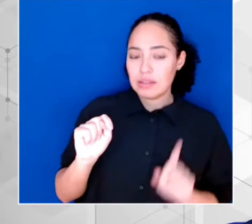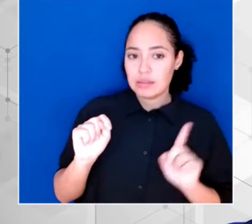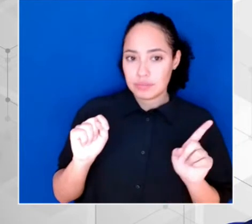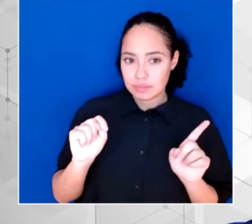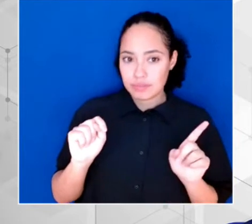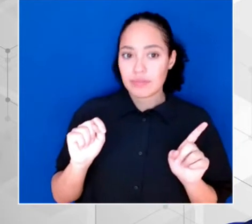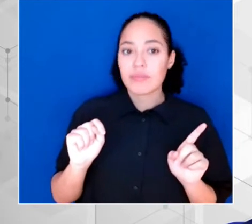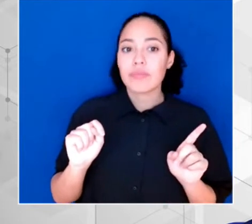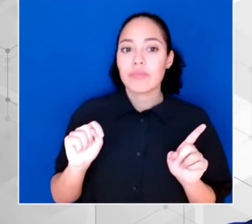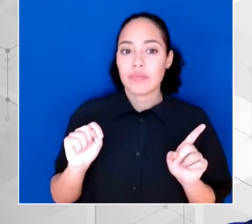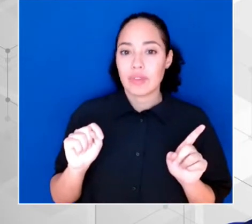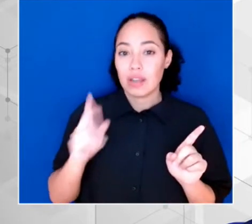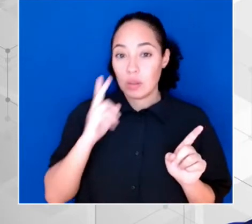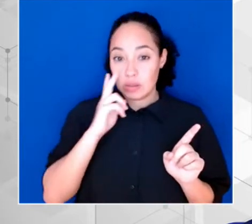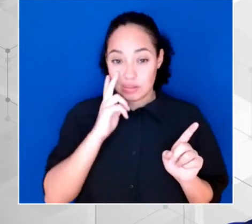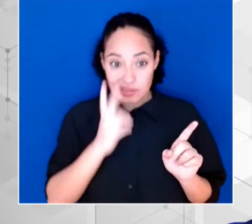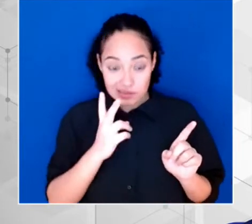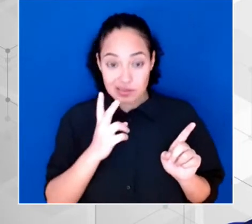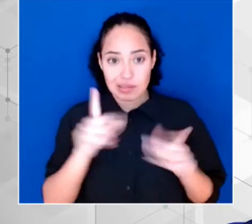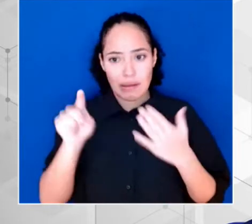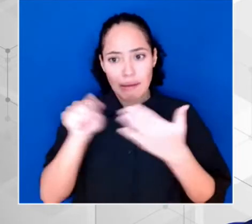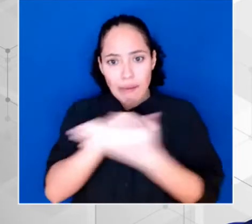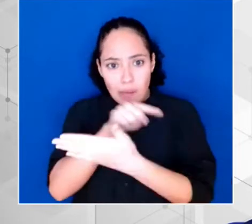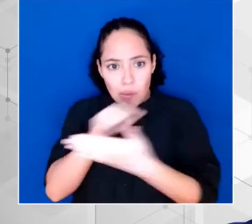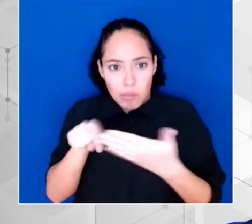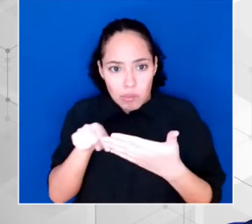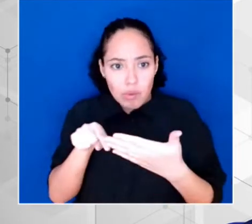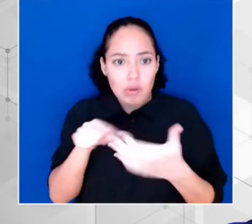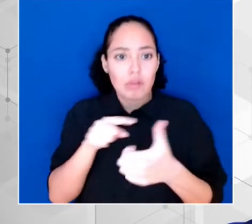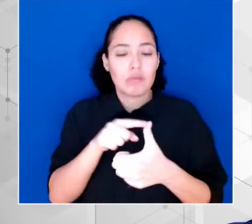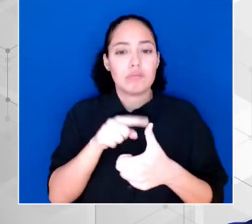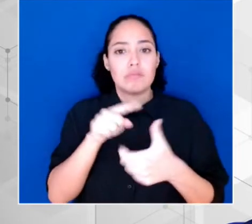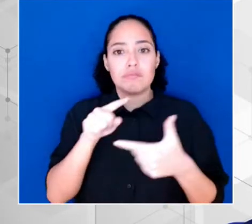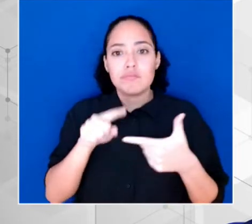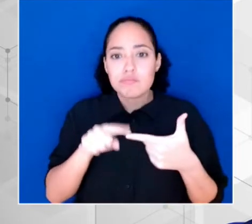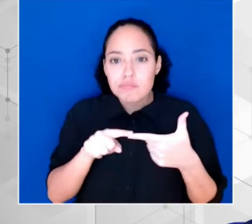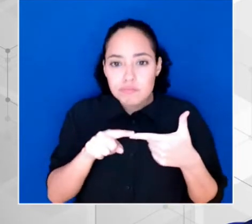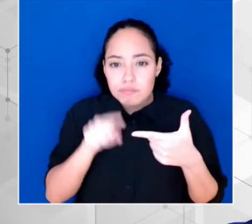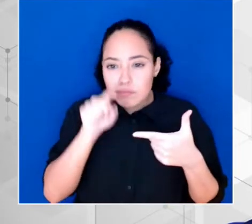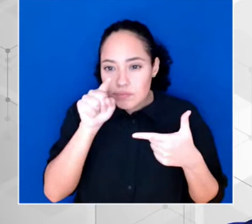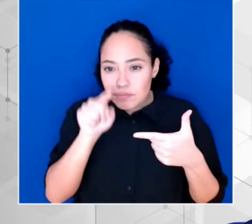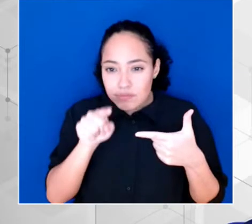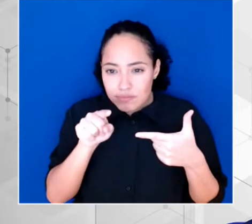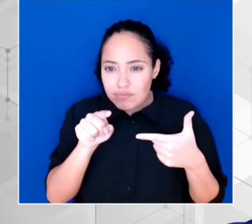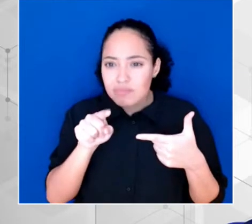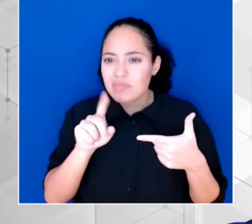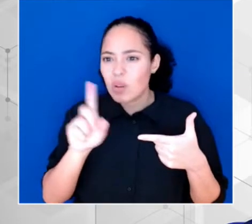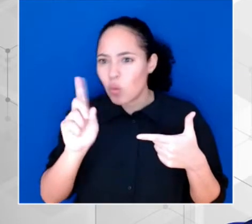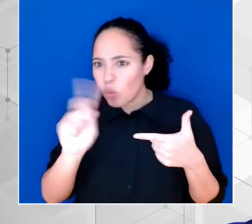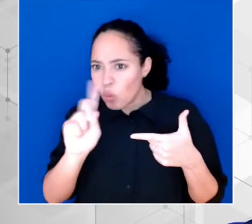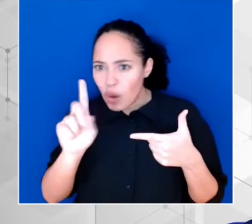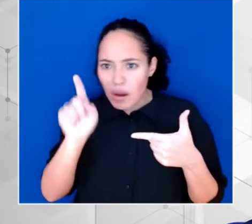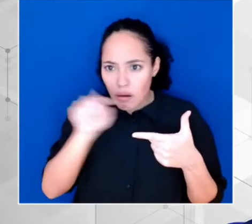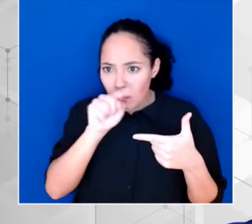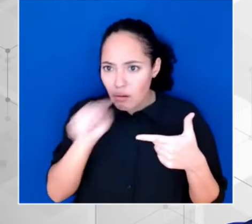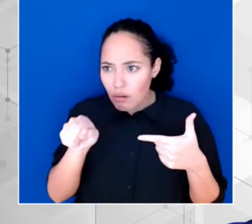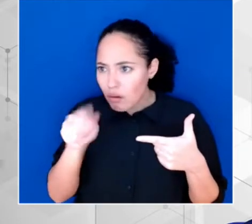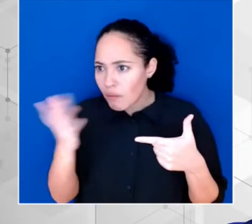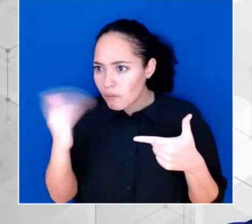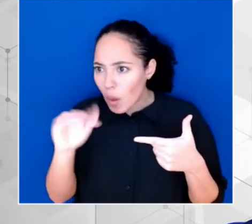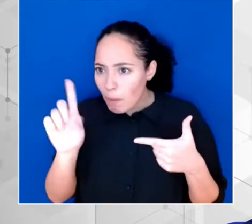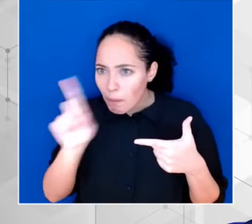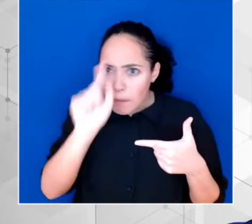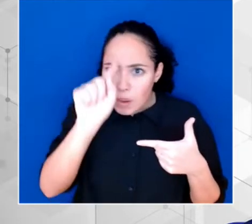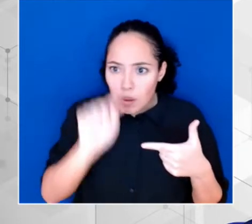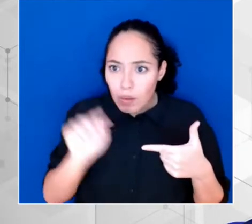error, you see which element is the one who's causing the issue, and as well the direct